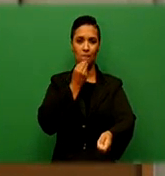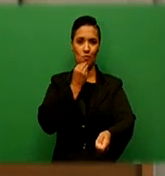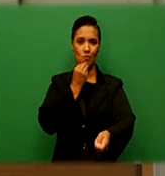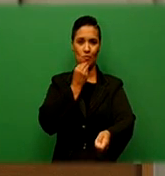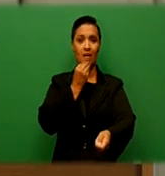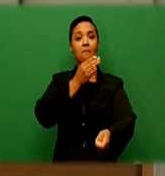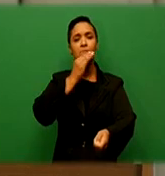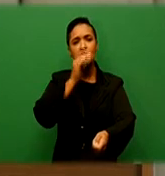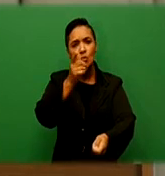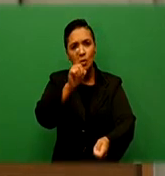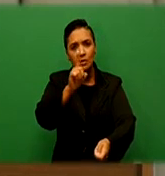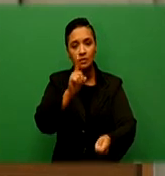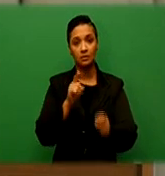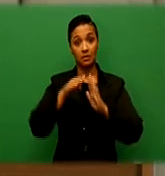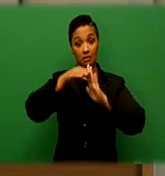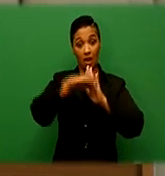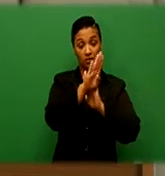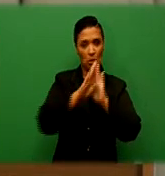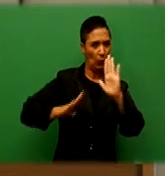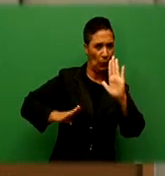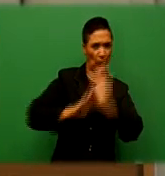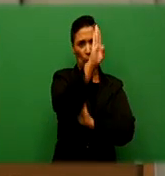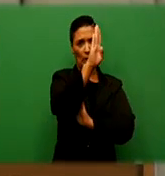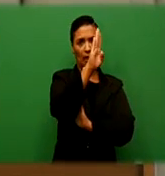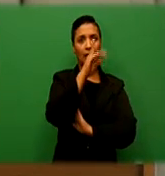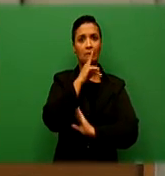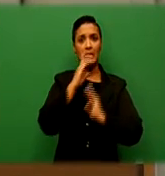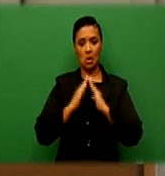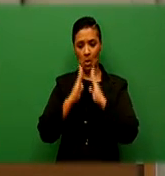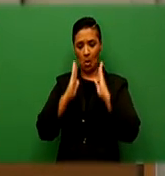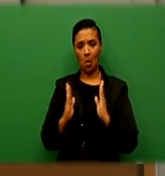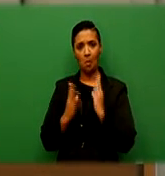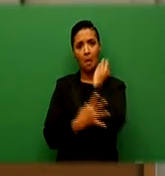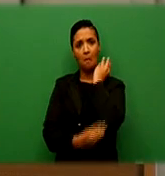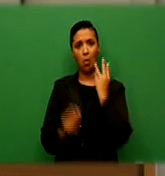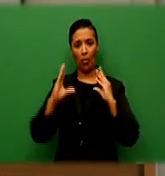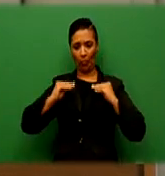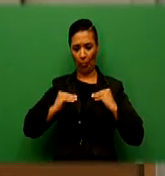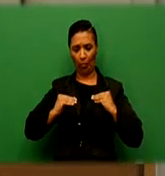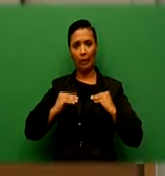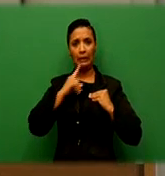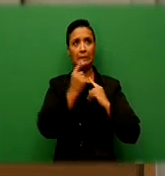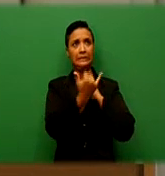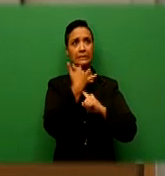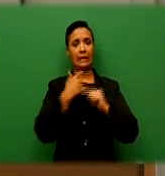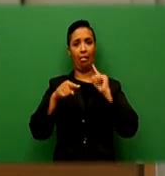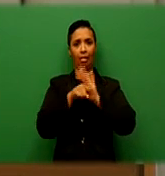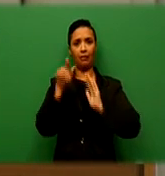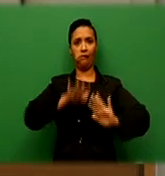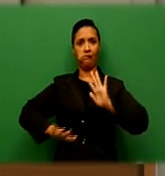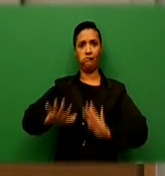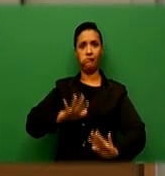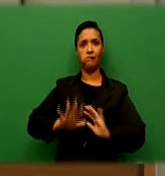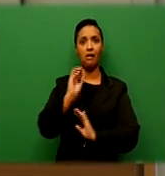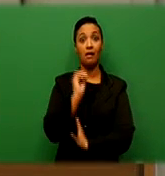inflation actually has got far-reaching social consequences. It erodes the income of the